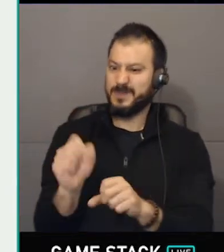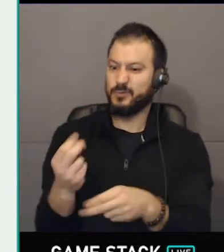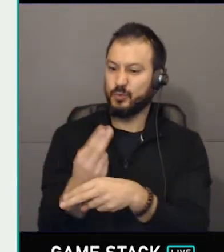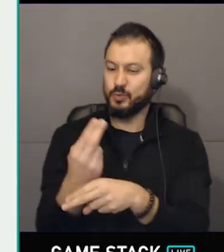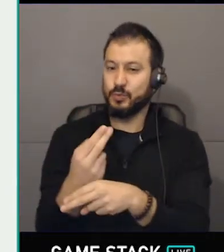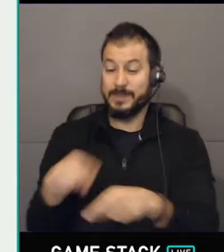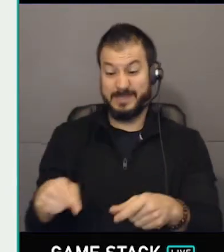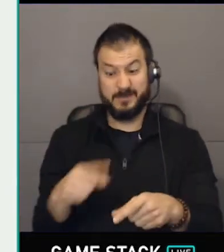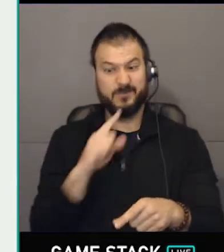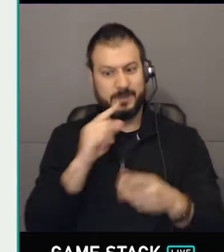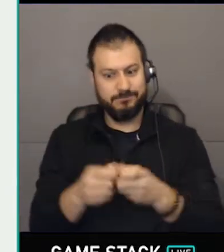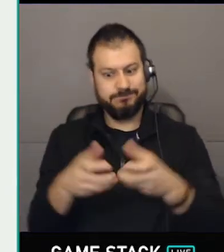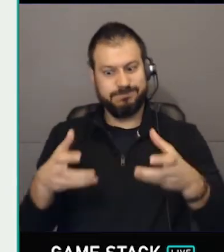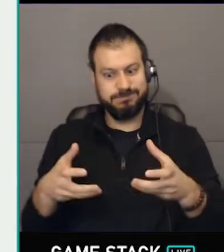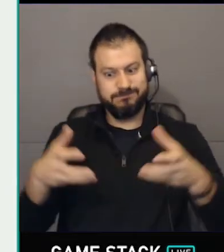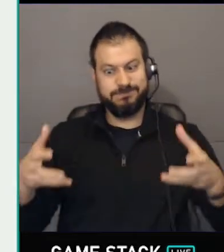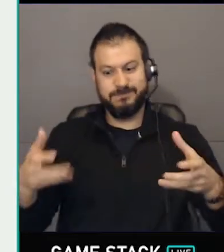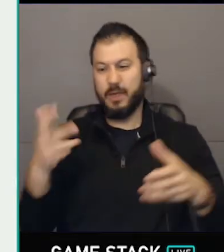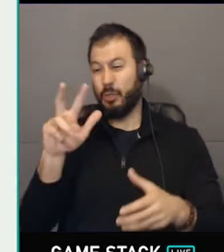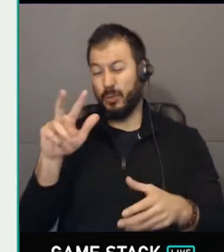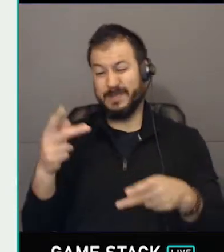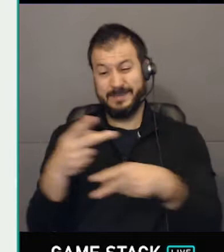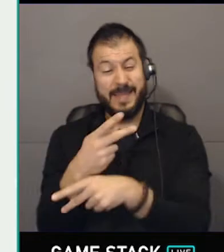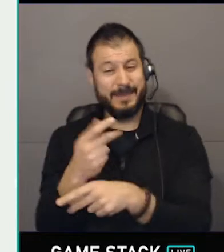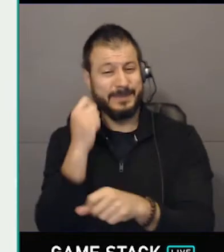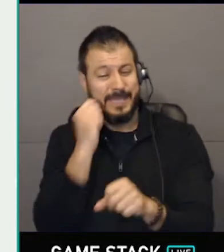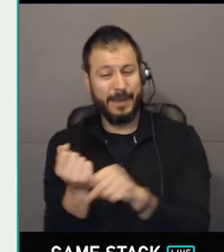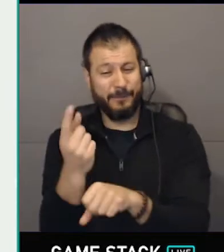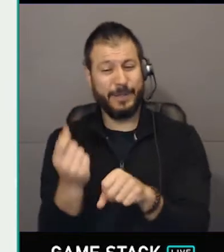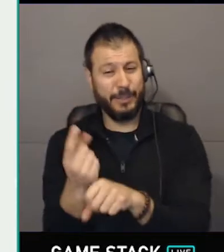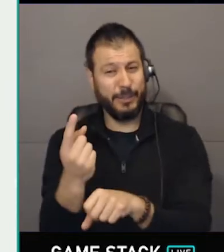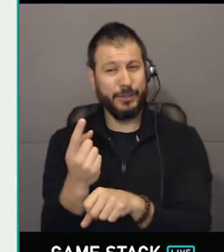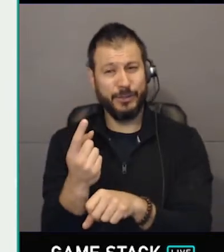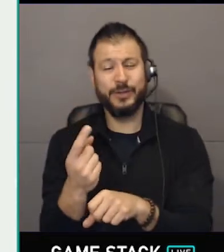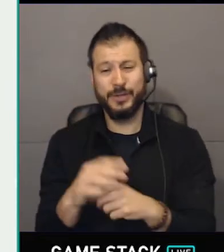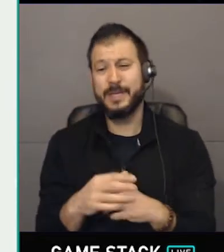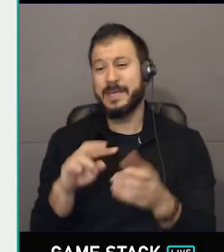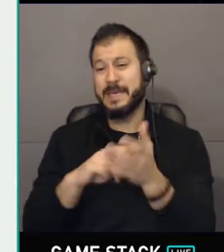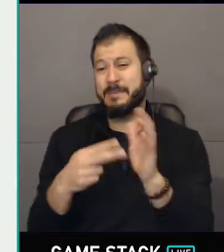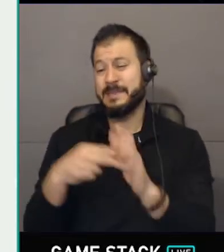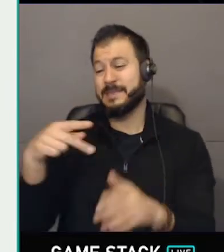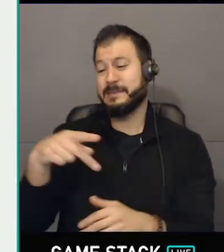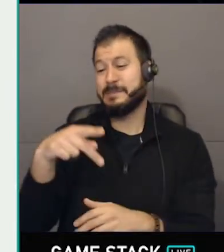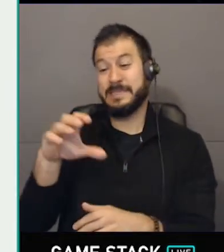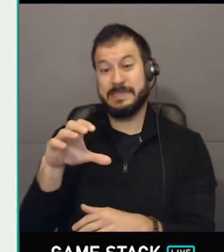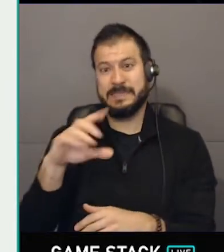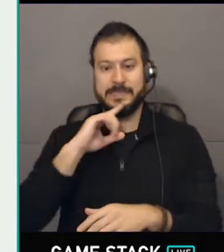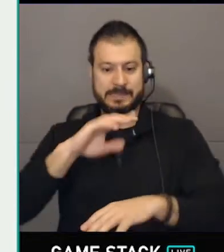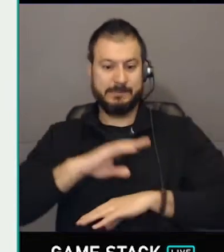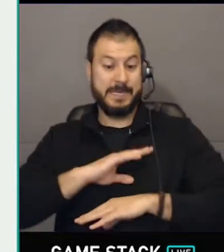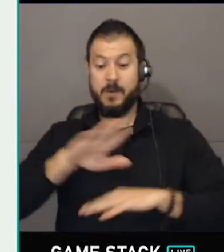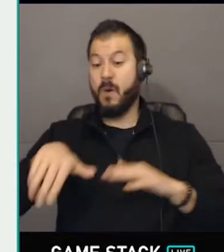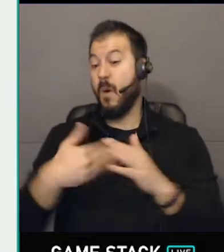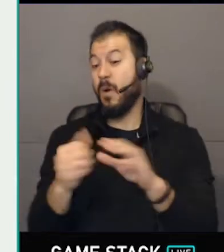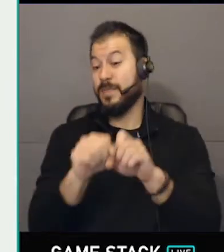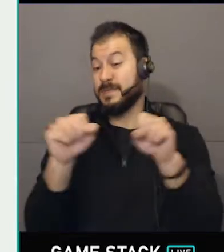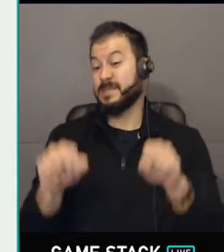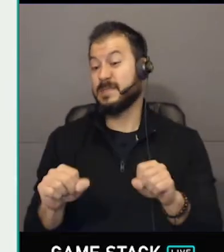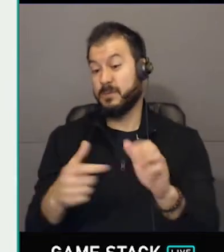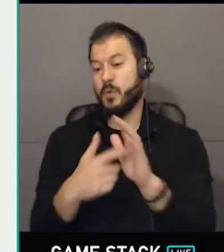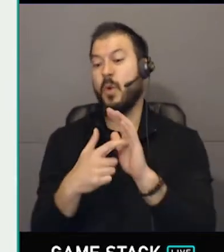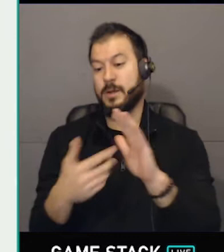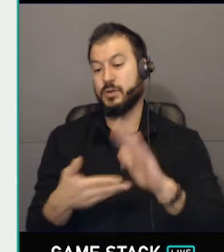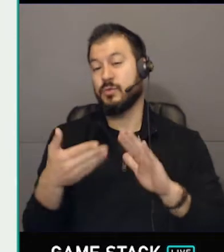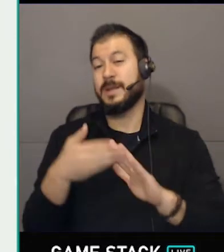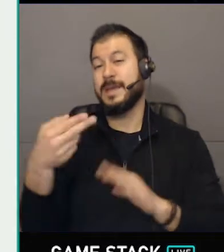3 times every year over the last couple of years. This means a PC meeting all of the system requirements to run HDR, including an